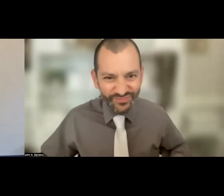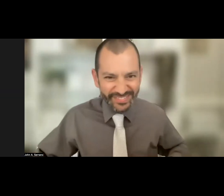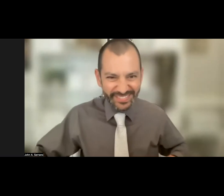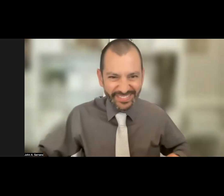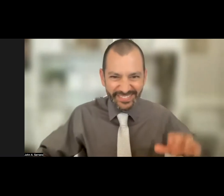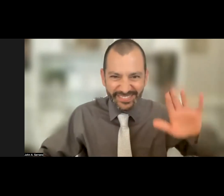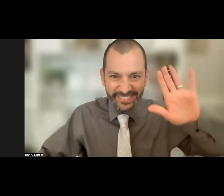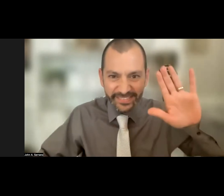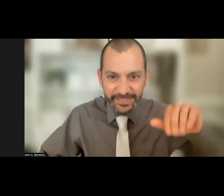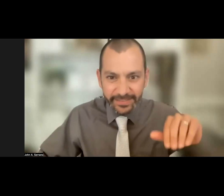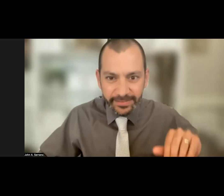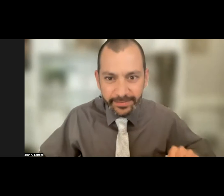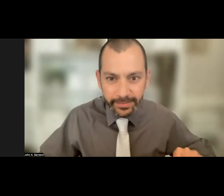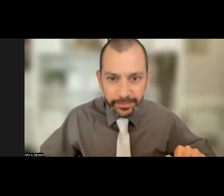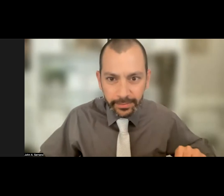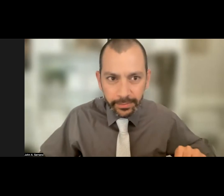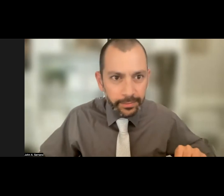Thank you for the warm introduction.